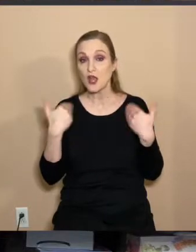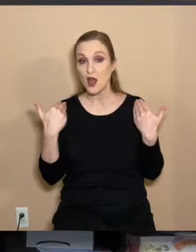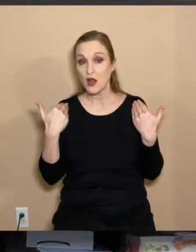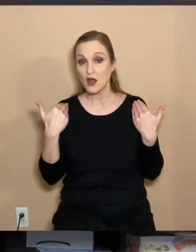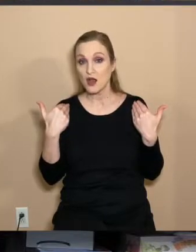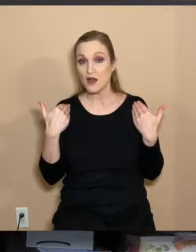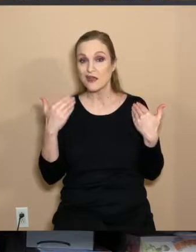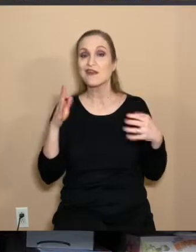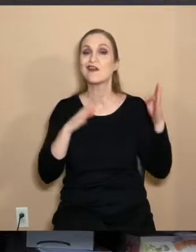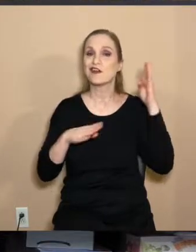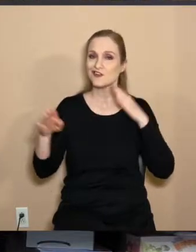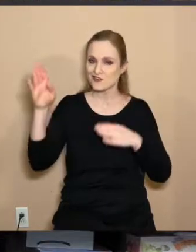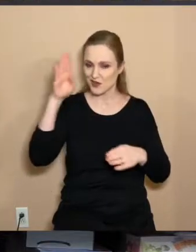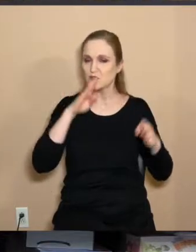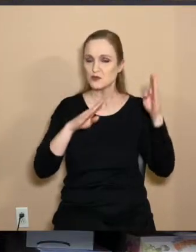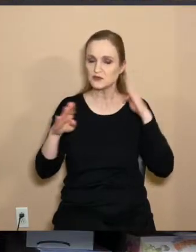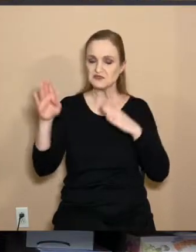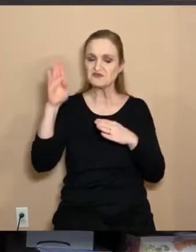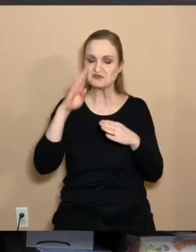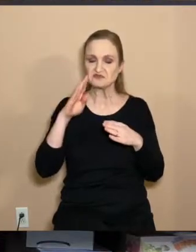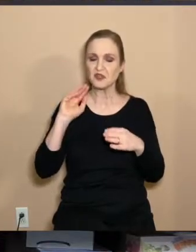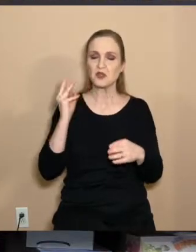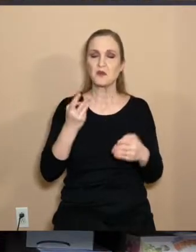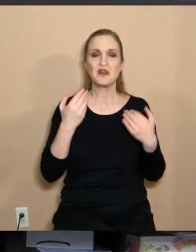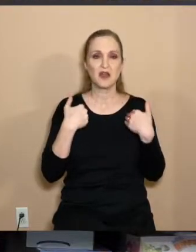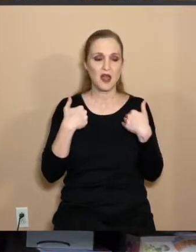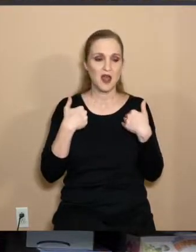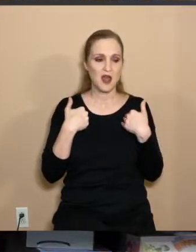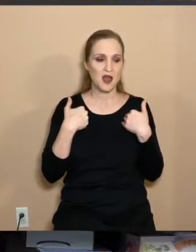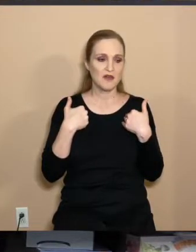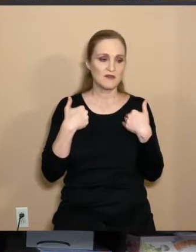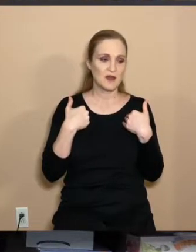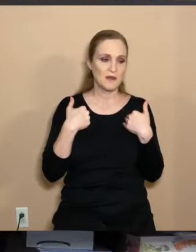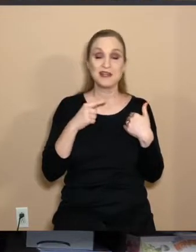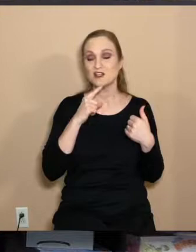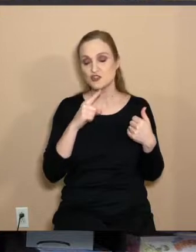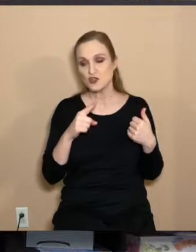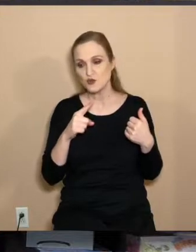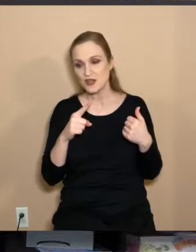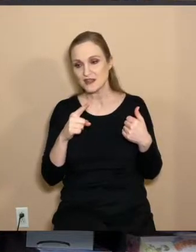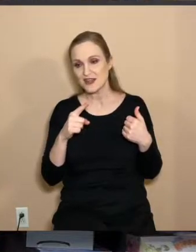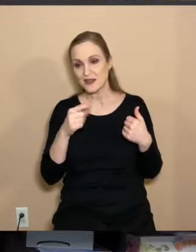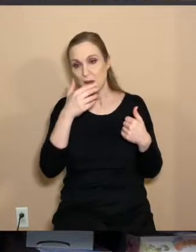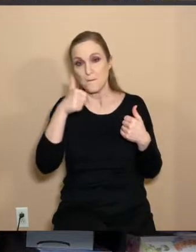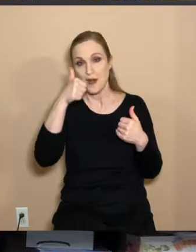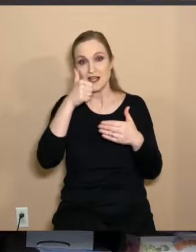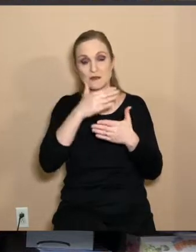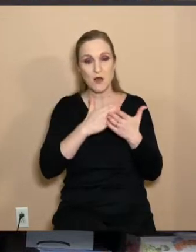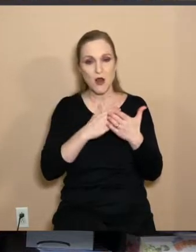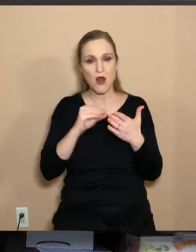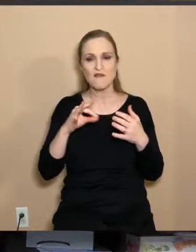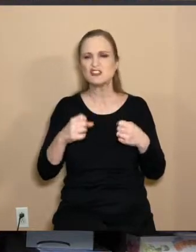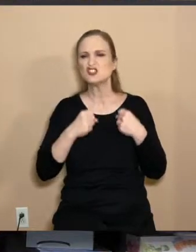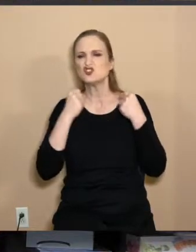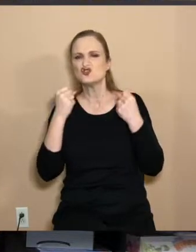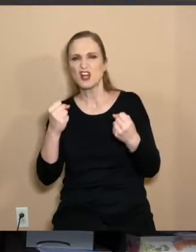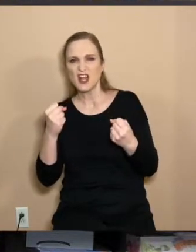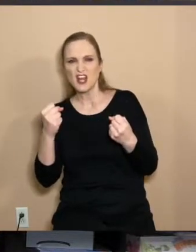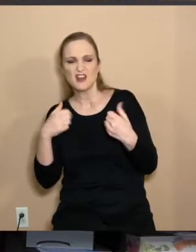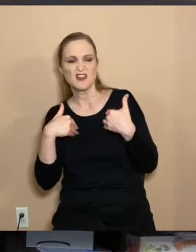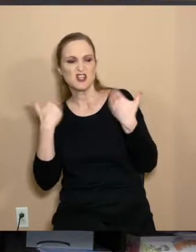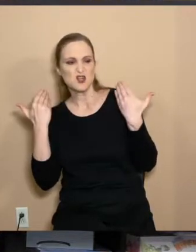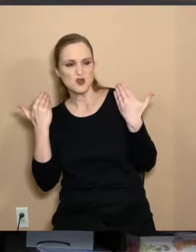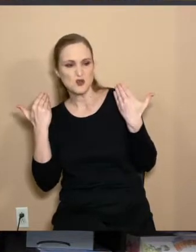there are troubles that we have to deal with. We deal with, even though that's kind of the pinnacle of strength and vitality